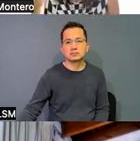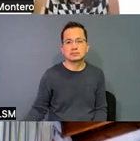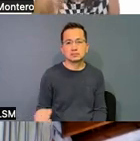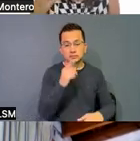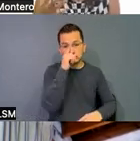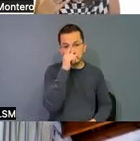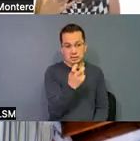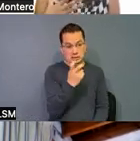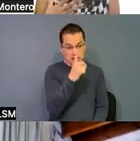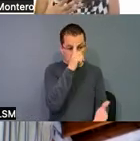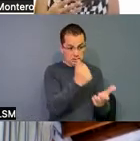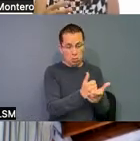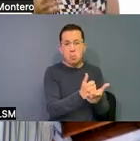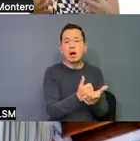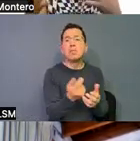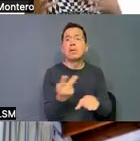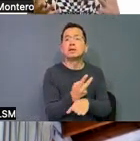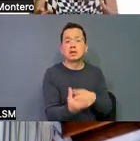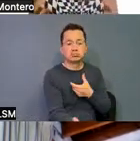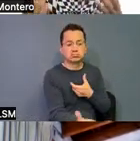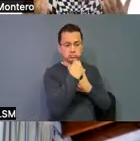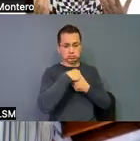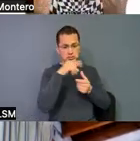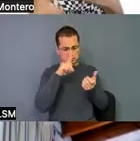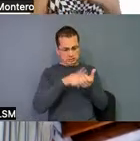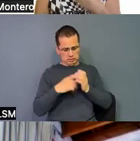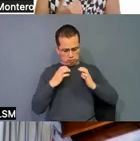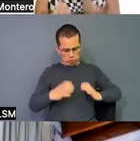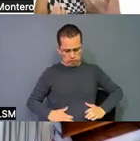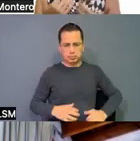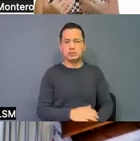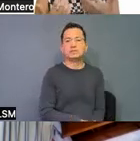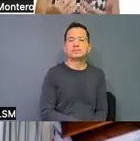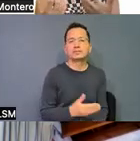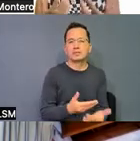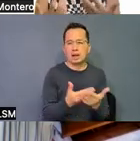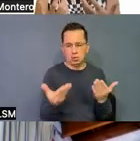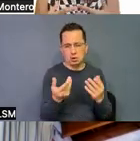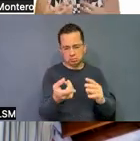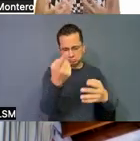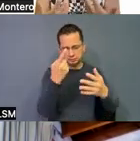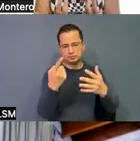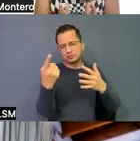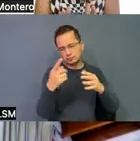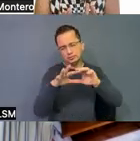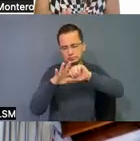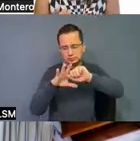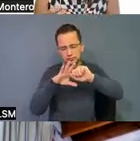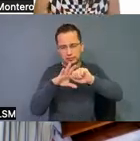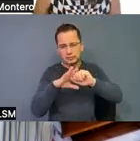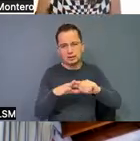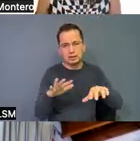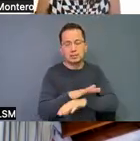I explained that trauma is cumulative? Every time the system is attacked in a way and it has to defend